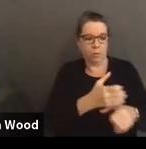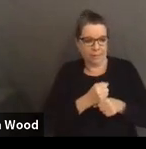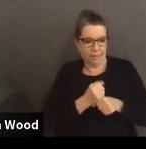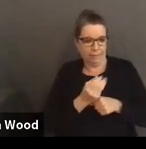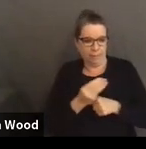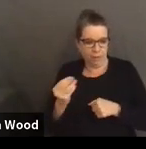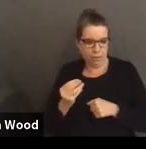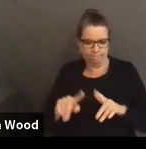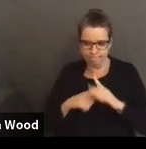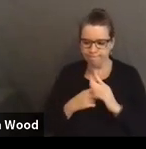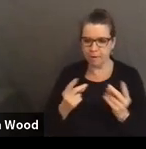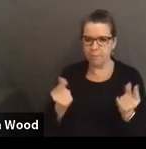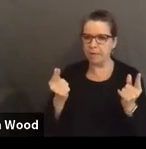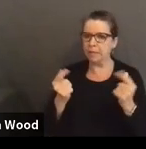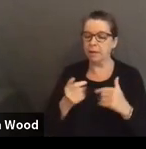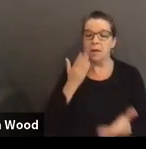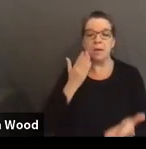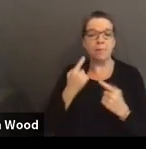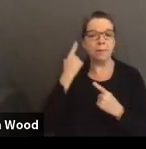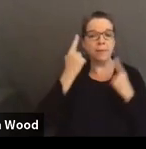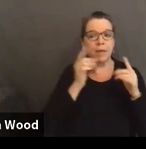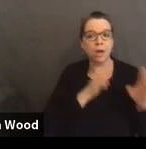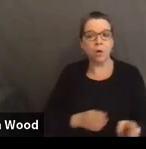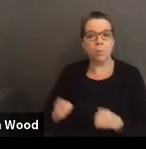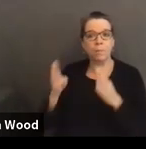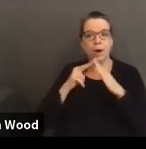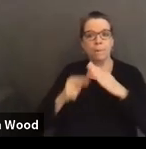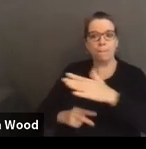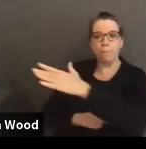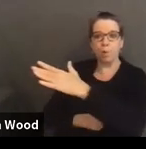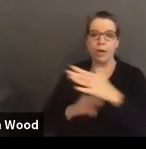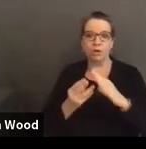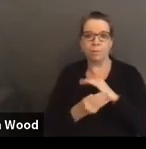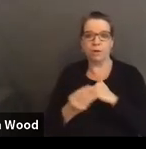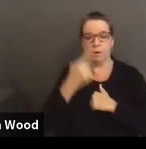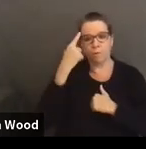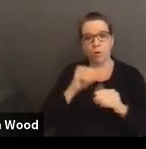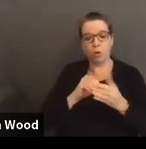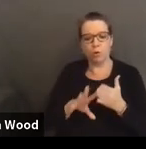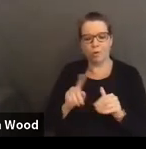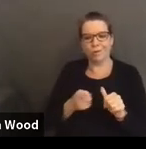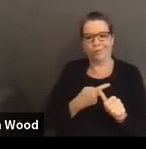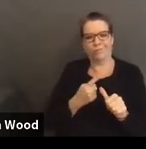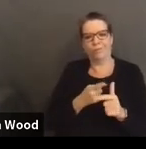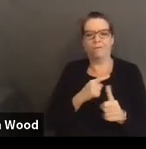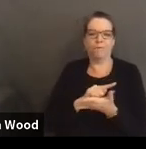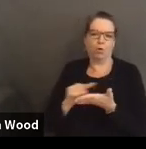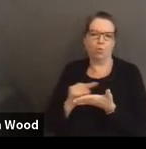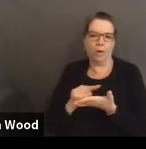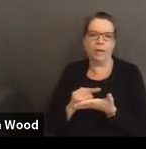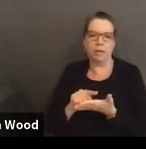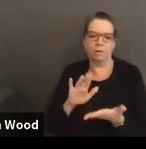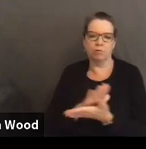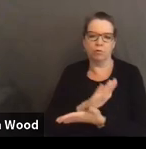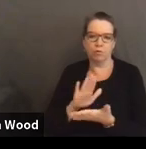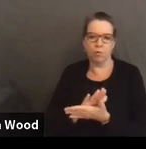available. You may also consider preparing bridge materials for students during the first week of school, with